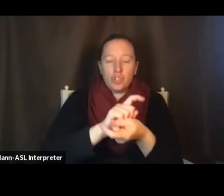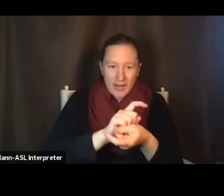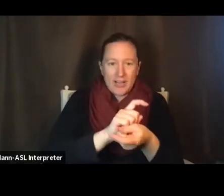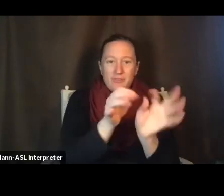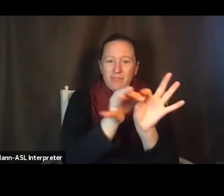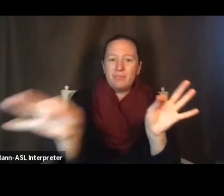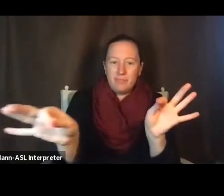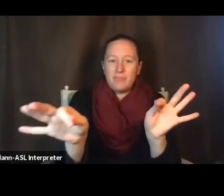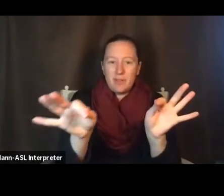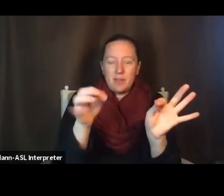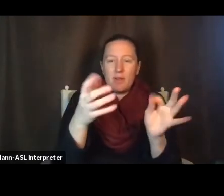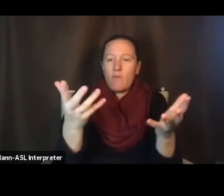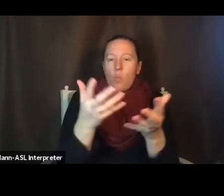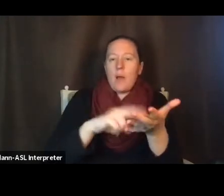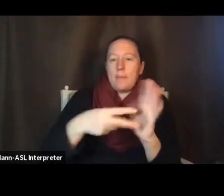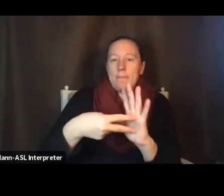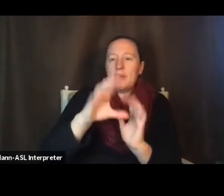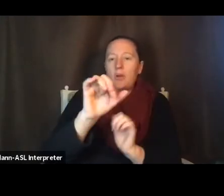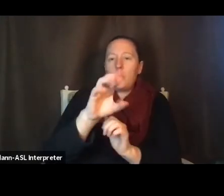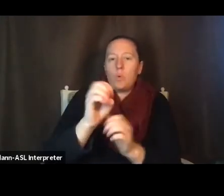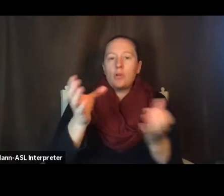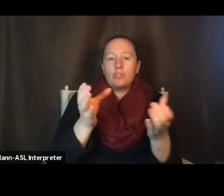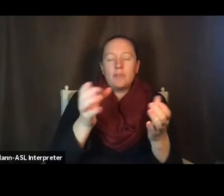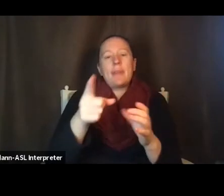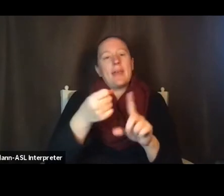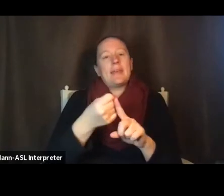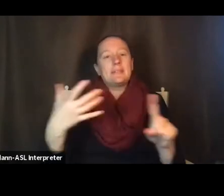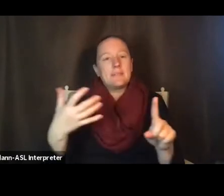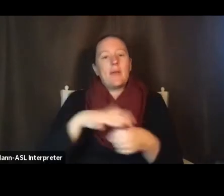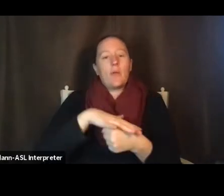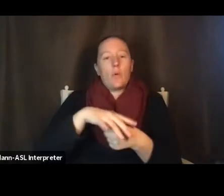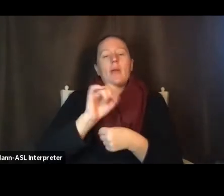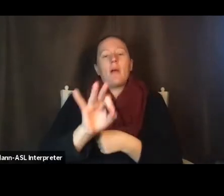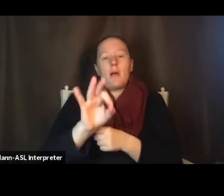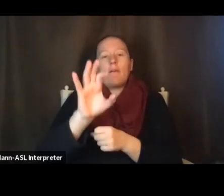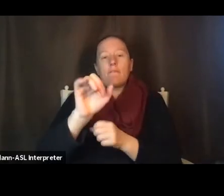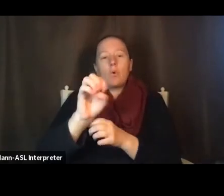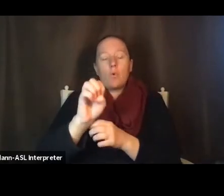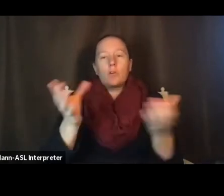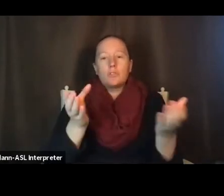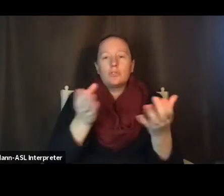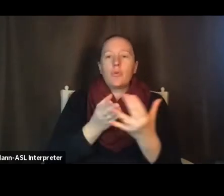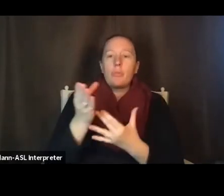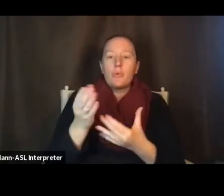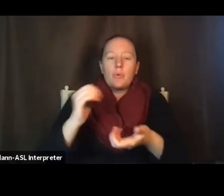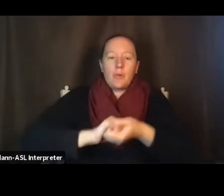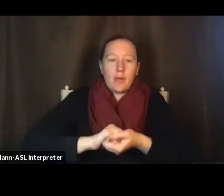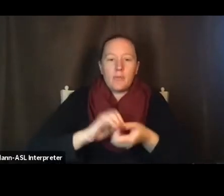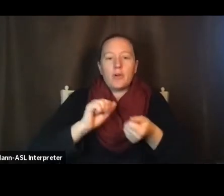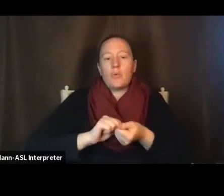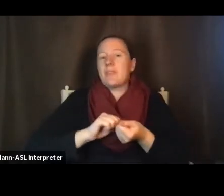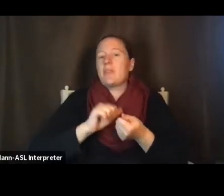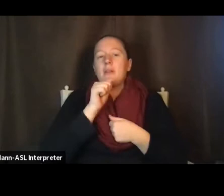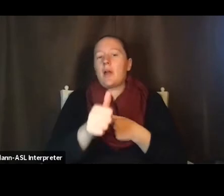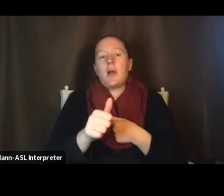services, and that they expand the location of those core services through collaboration with non-traditional providers. We met a lot